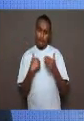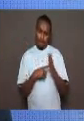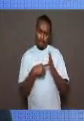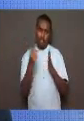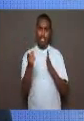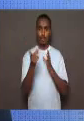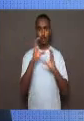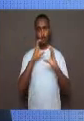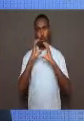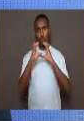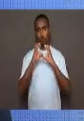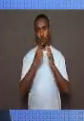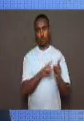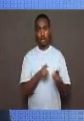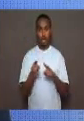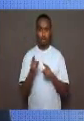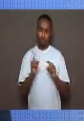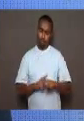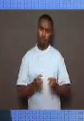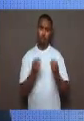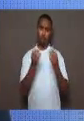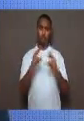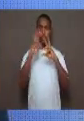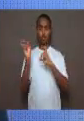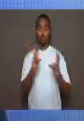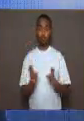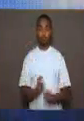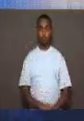clear conversation about several topics.